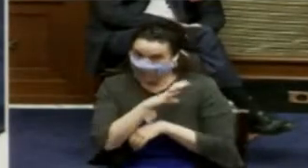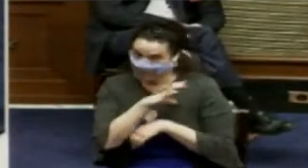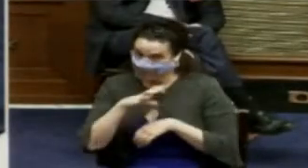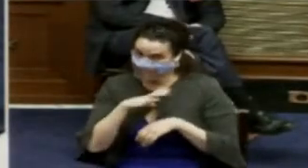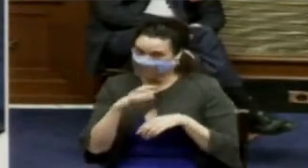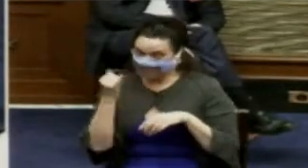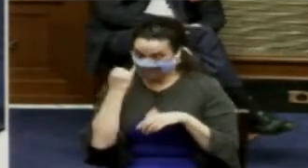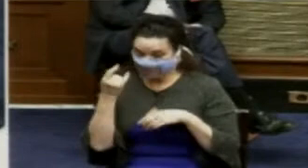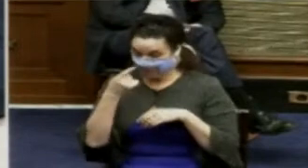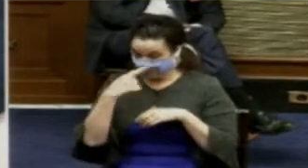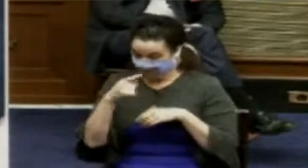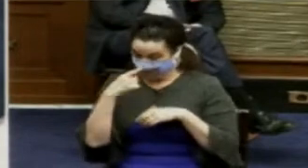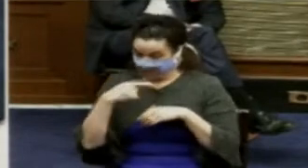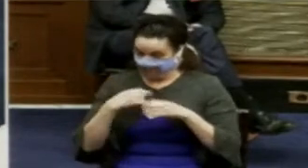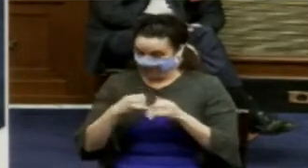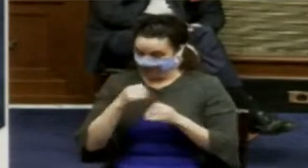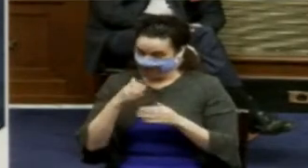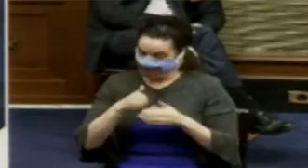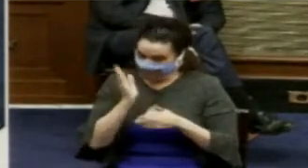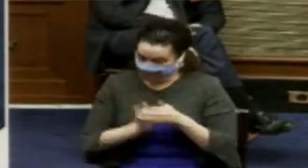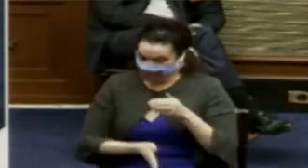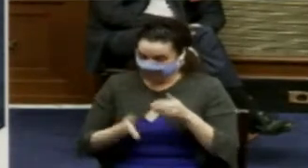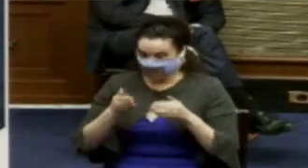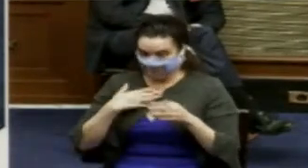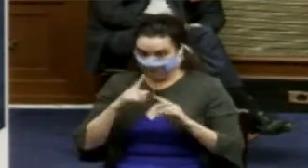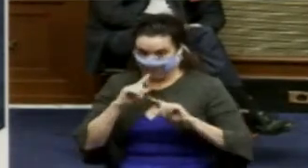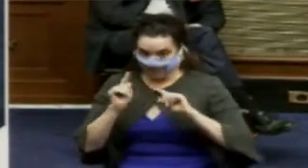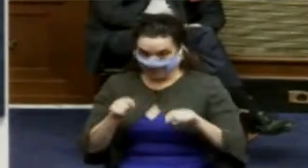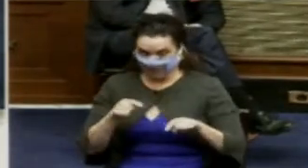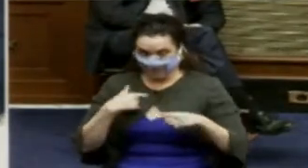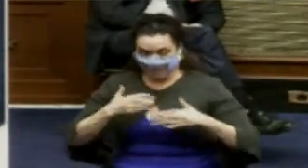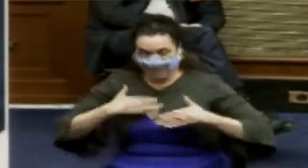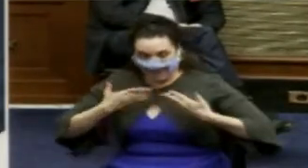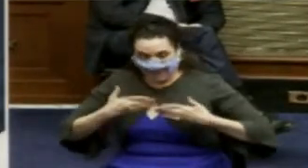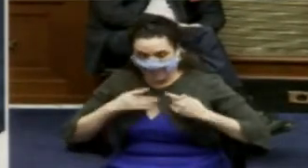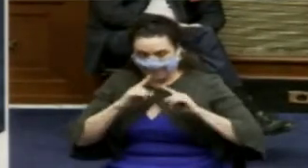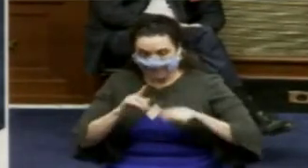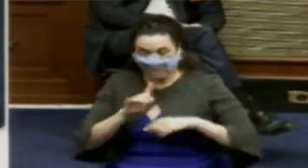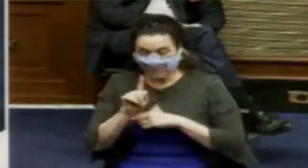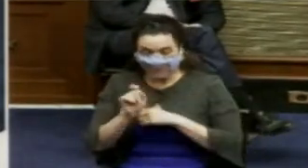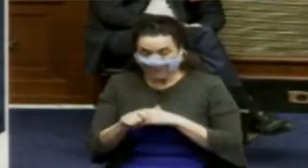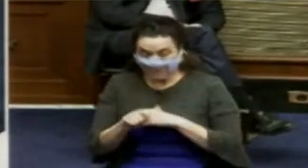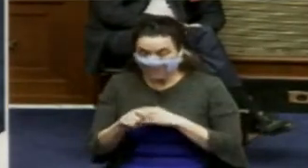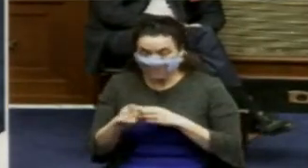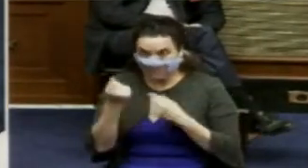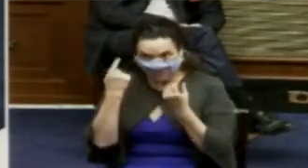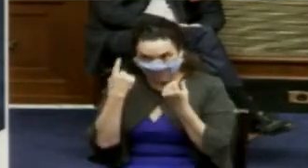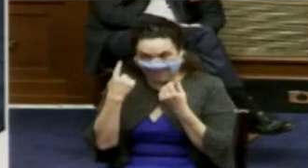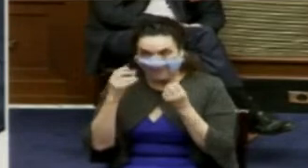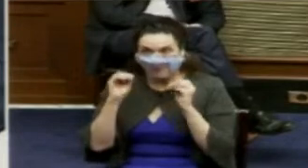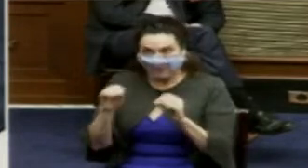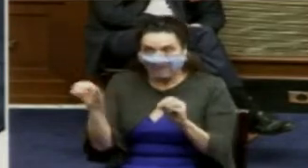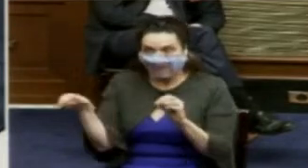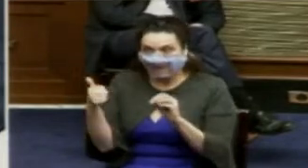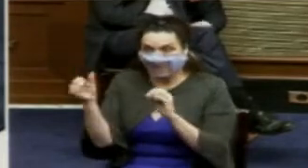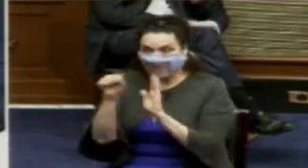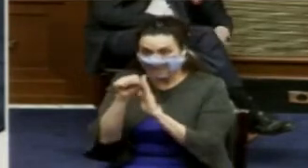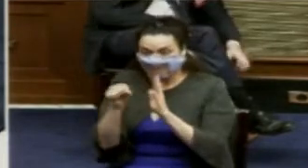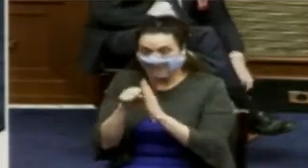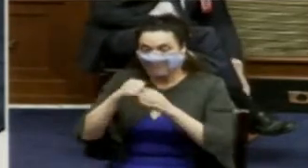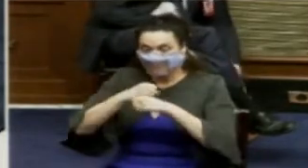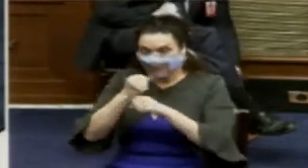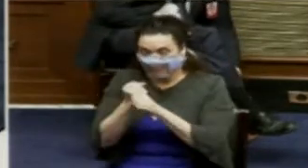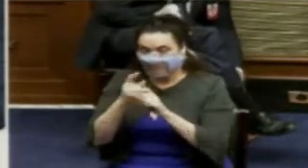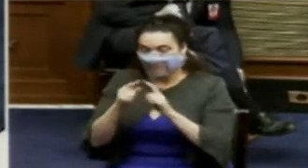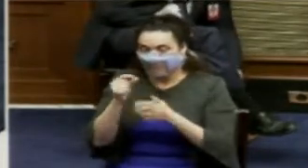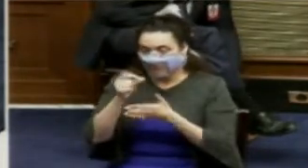finish my answer, I'm happy to answer your question. Again, the first is that no other state was created as a result of Article